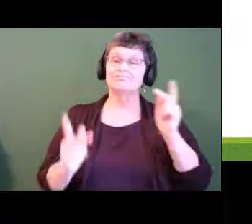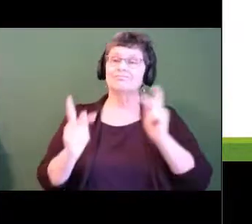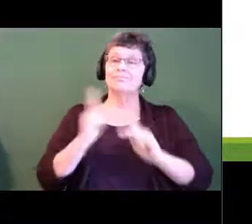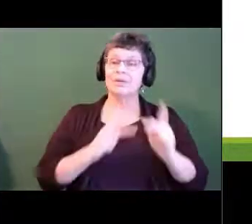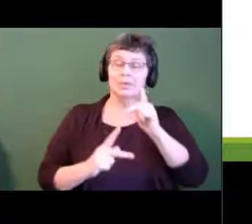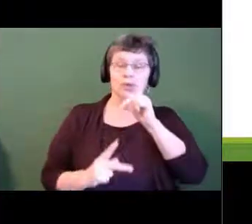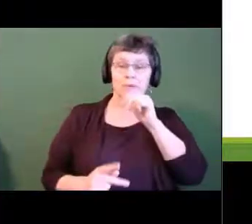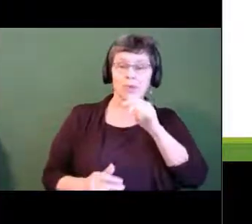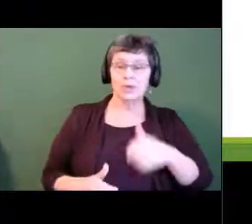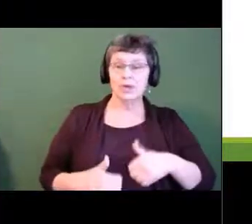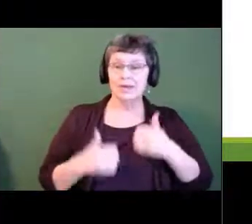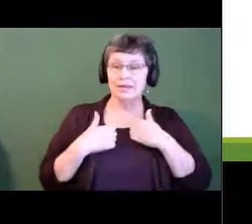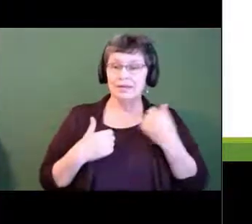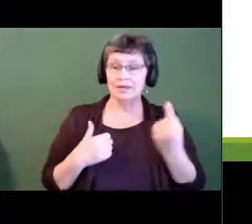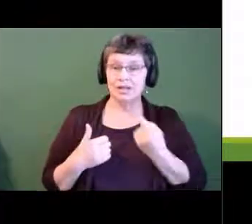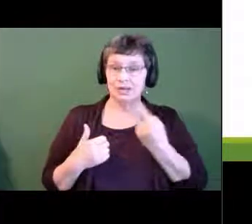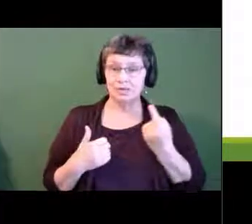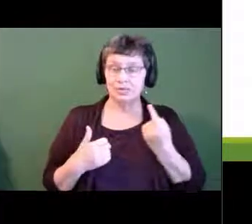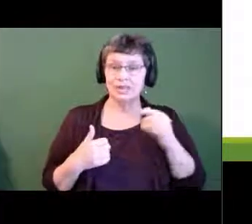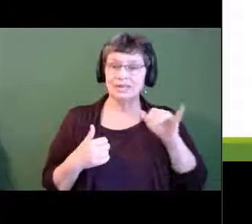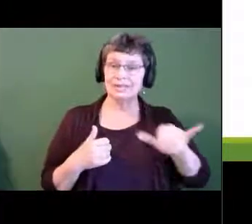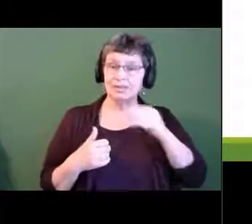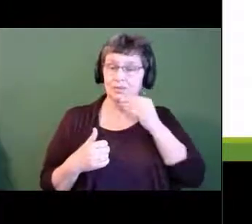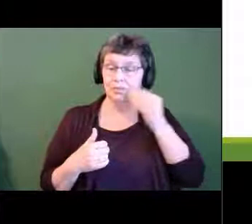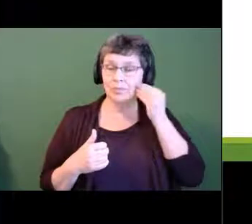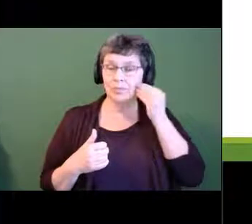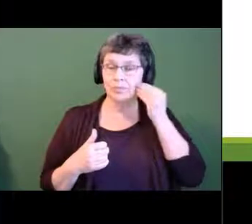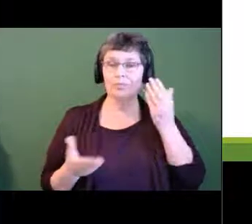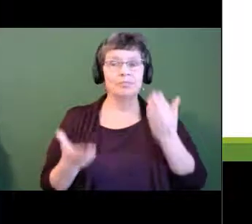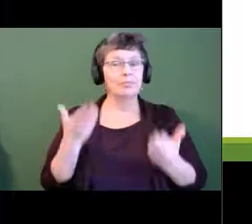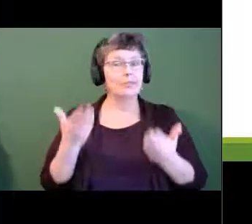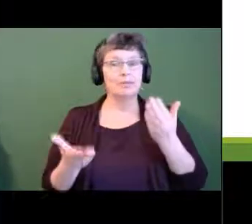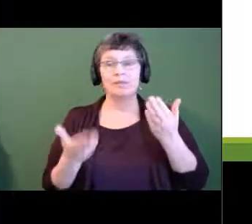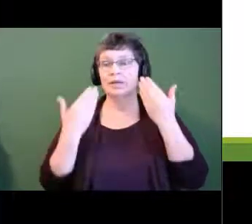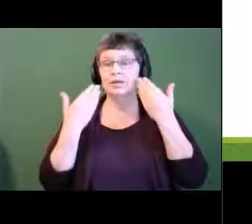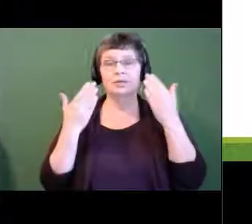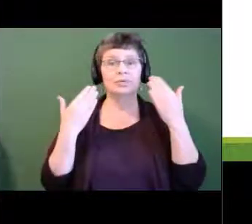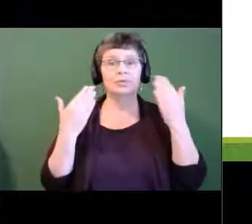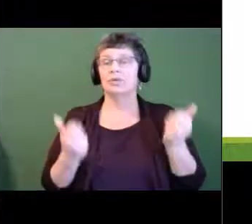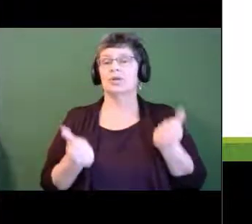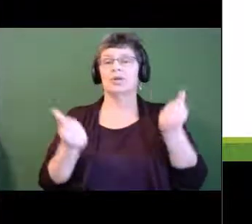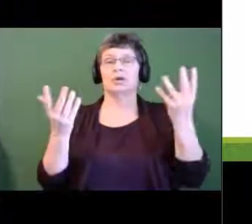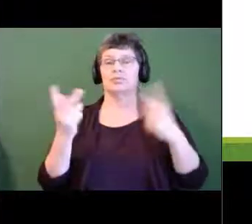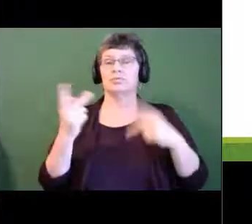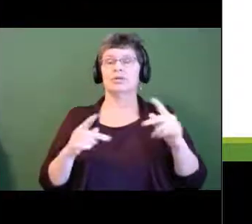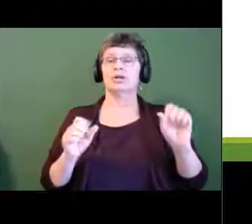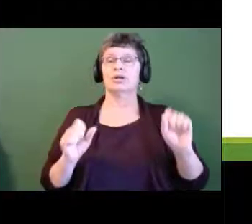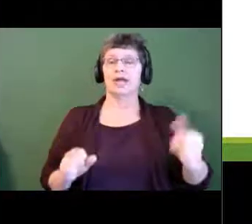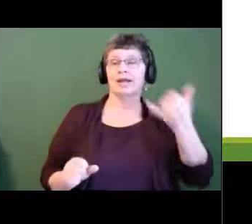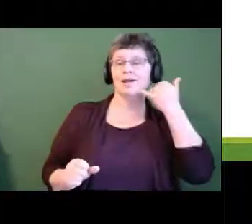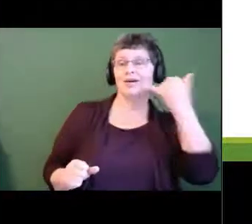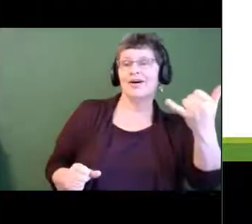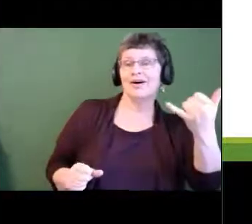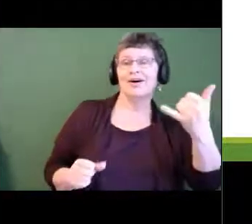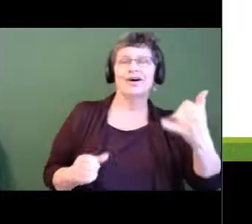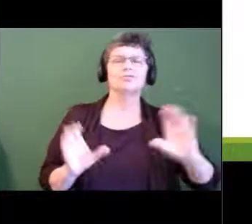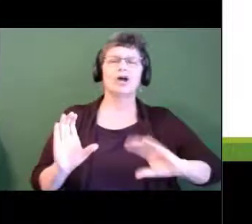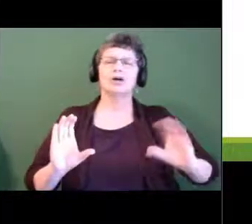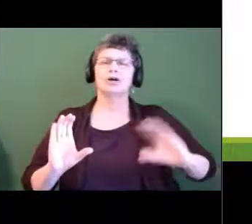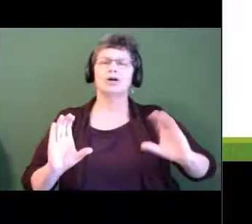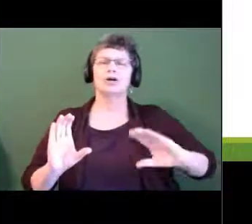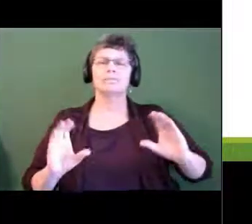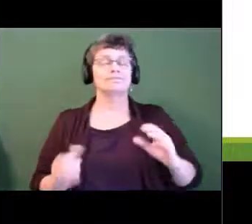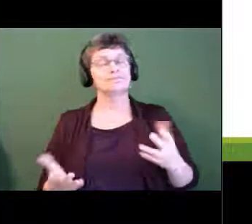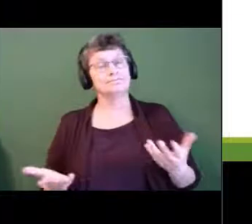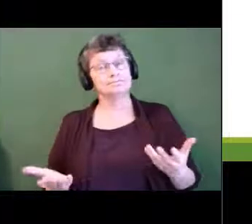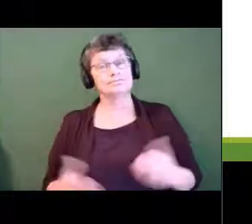alone, who are older, may not have a wide network of people that they can telephone and talk to. Forced